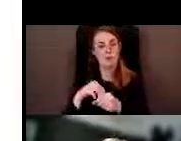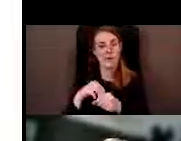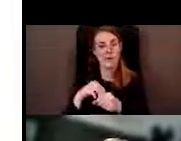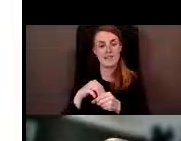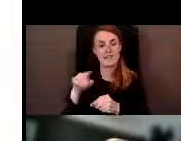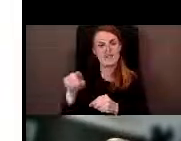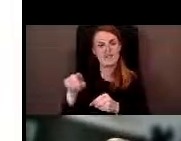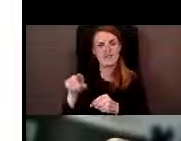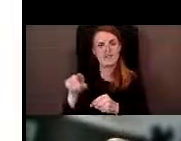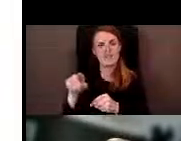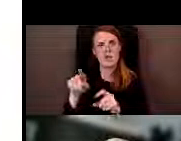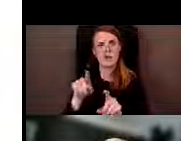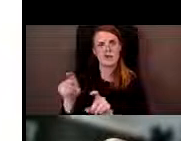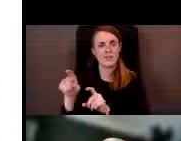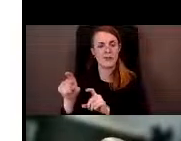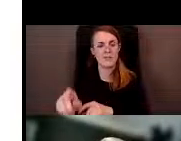survey results.